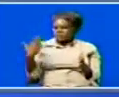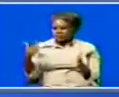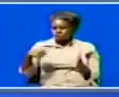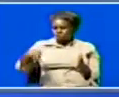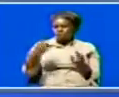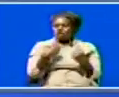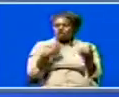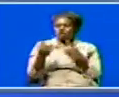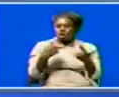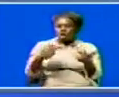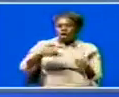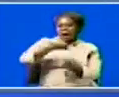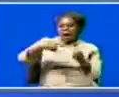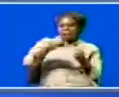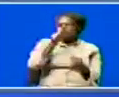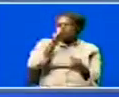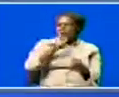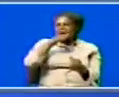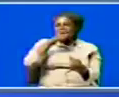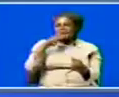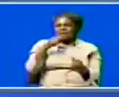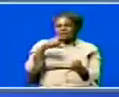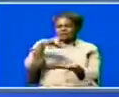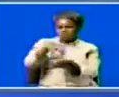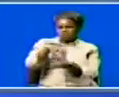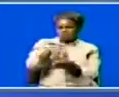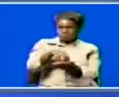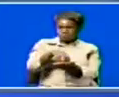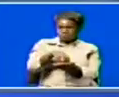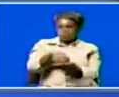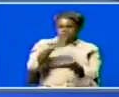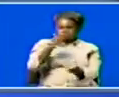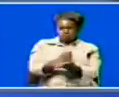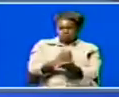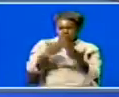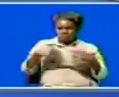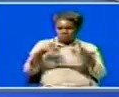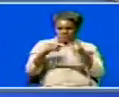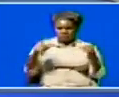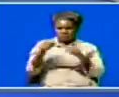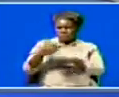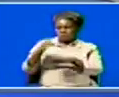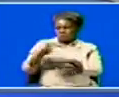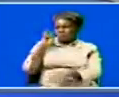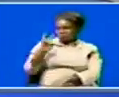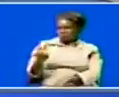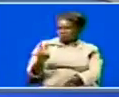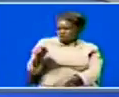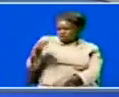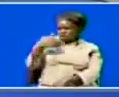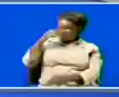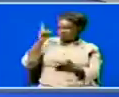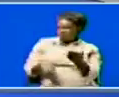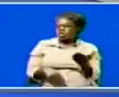in our mm-hmm. private spaces and put them music. To a tune. Yeah. Exactly. Well said. And I'm sure those who have been sending you DMs and everything are watching. So what do you have in store for